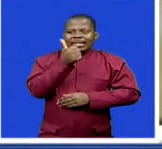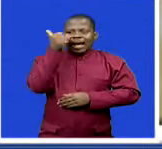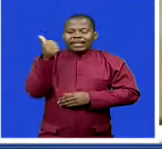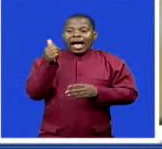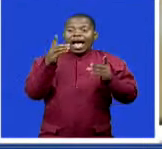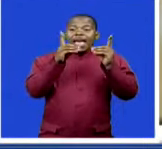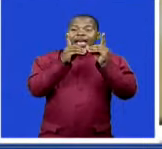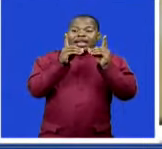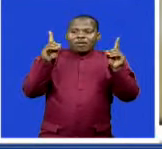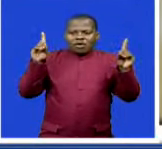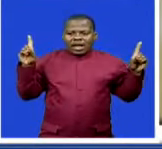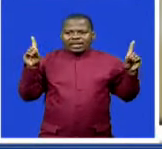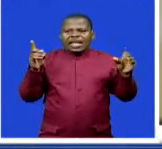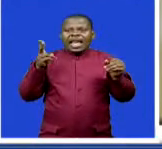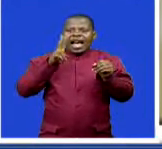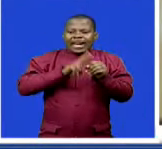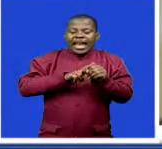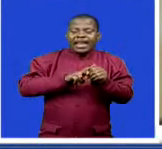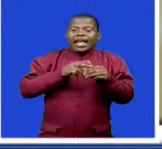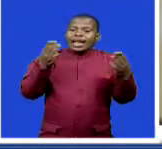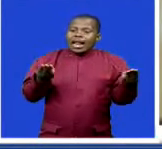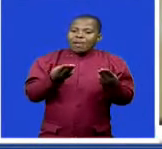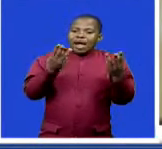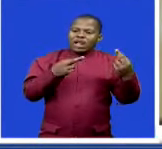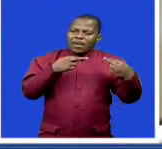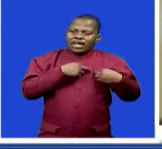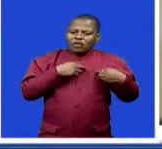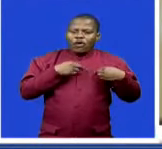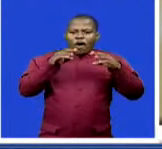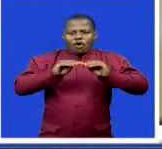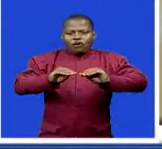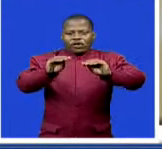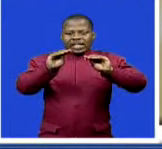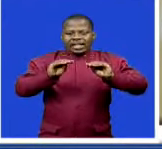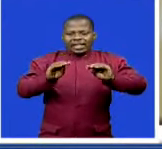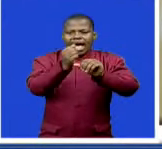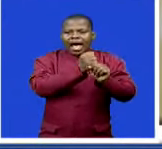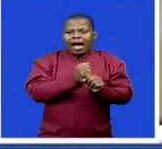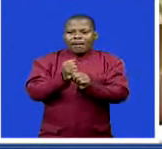love democracy, even the teachers of